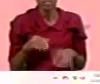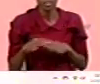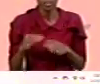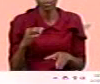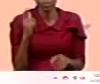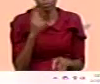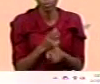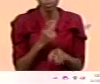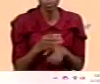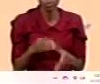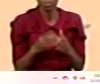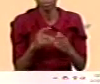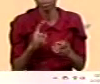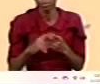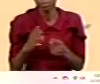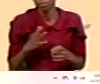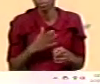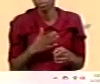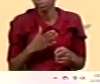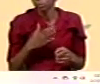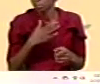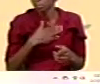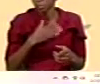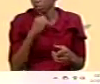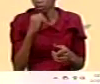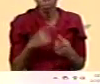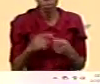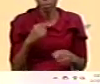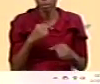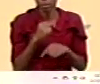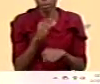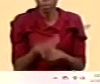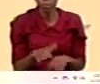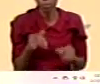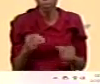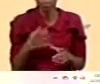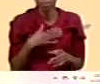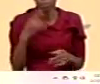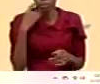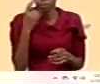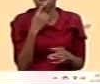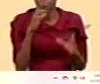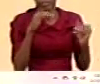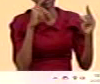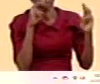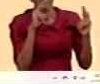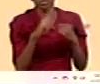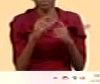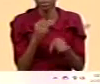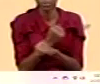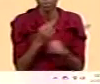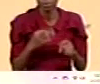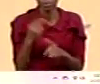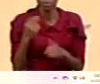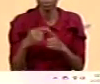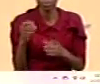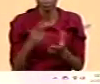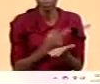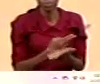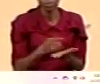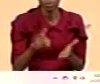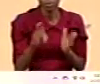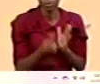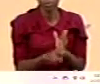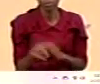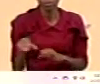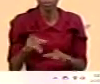salvation and for the word of thy righteousness. Deal with thy servant according to thy mercy and teach me thy statutes. Make thy face to shine upon